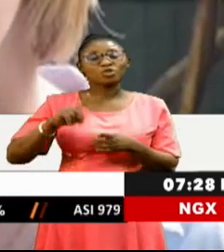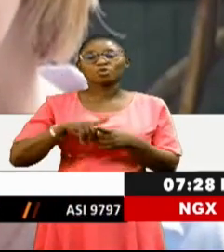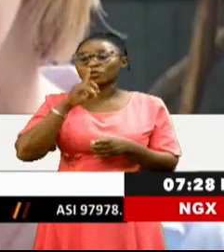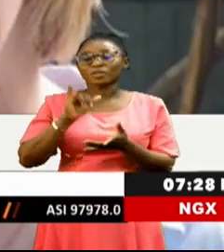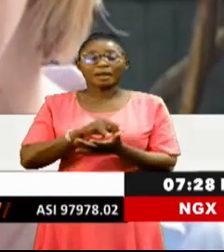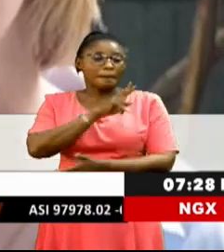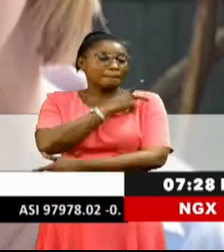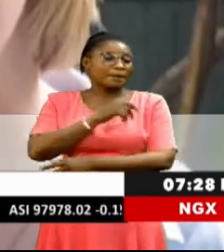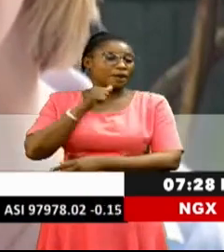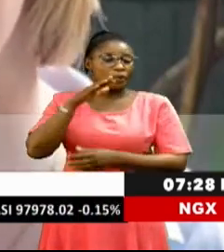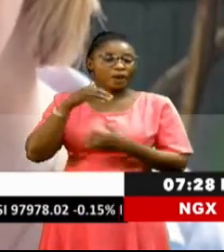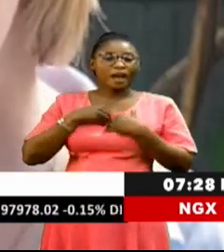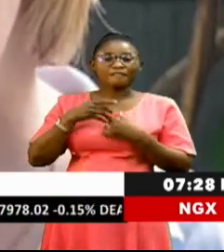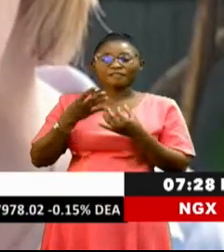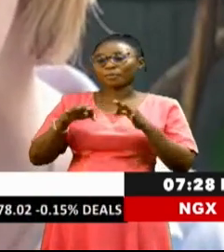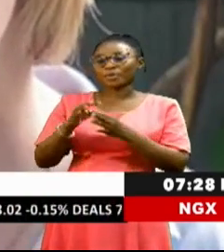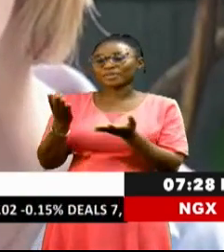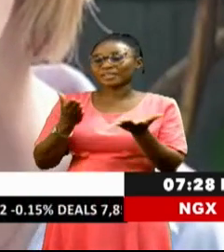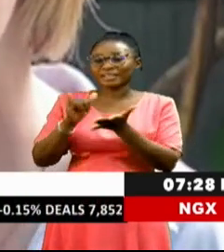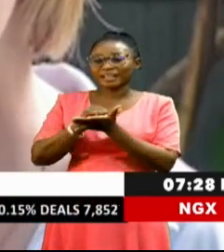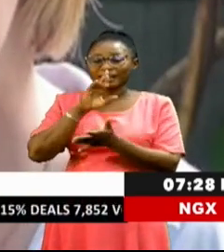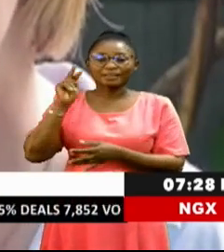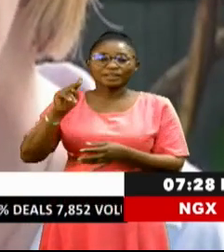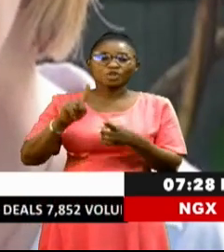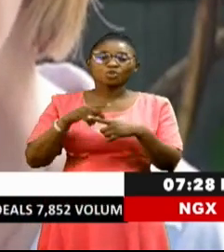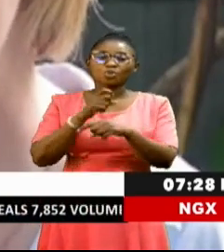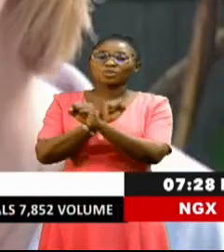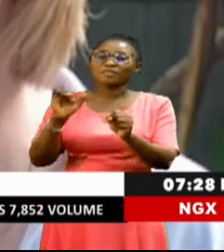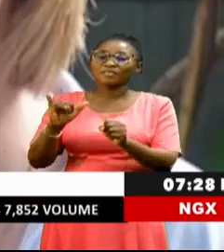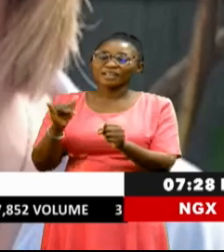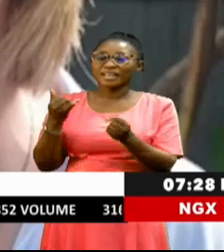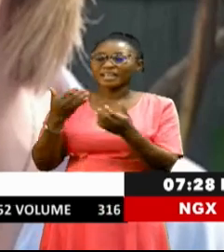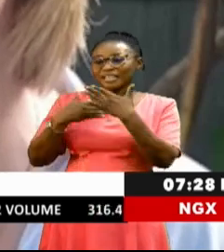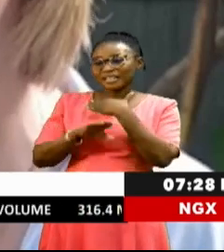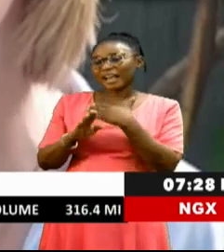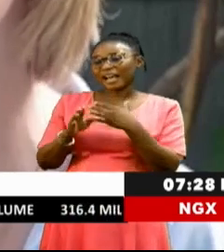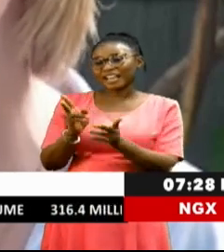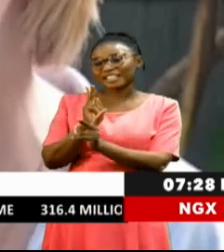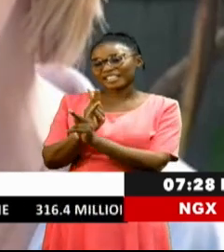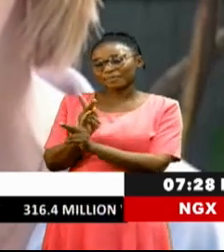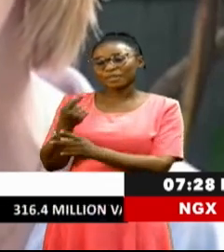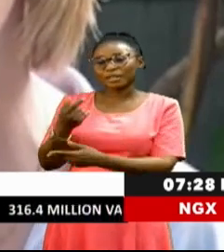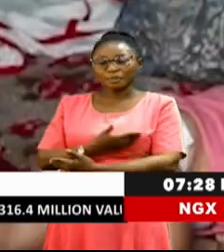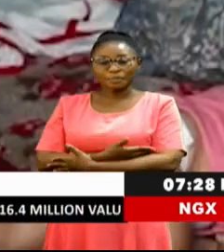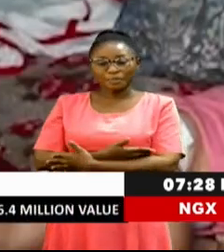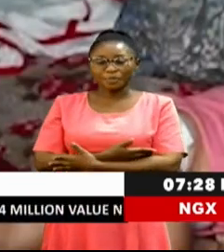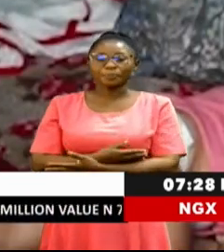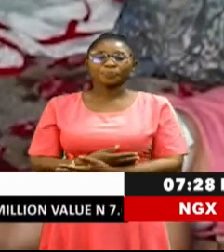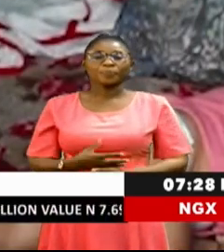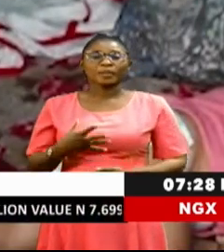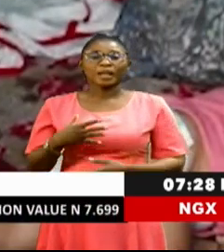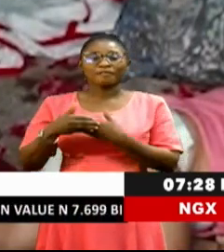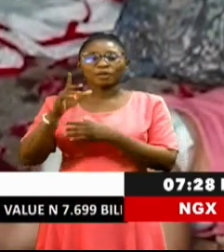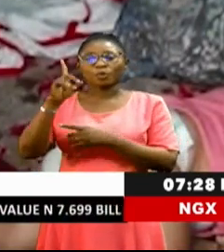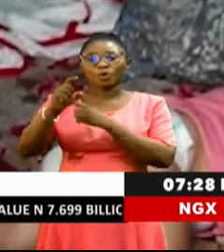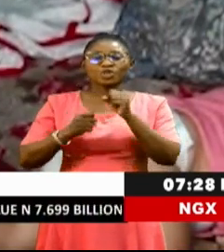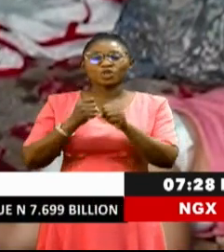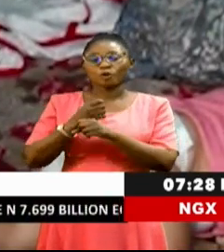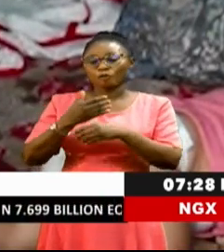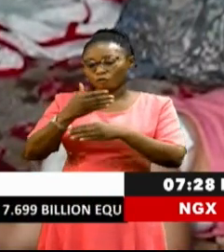the essential services that they need to safely see out their pregnancies and to deliver their babies. After a year of